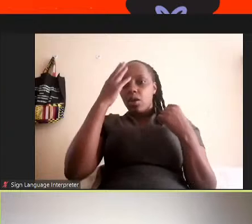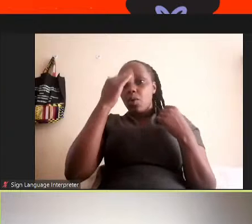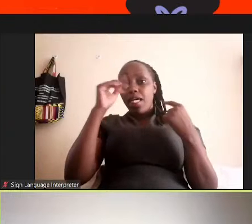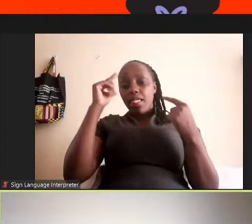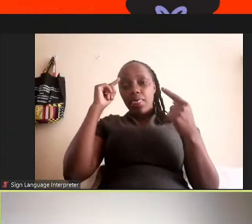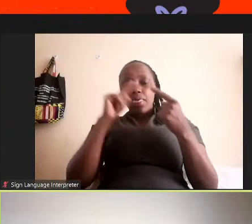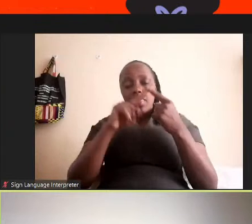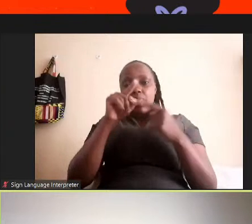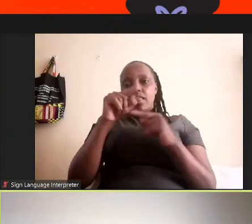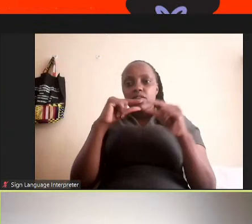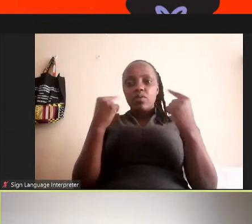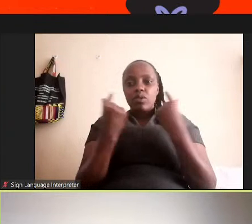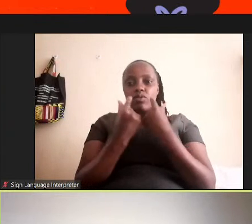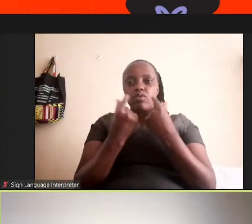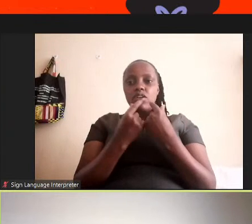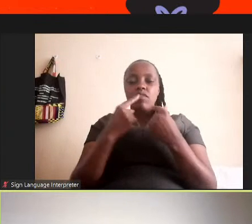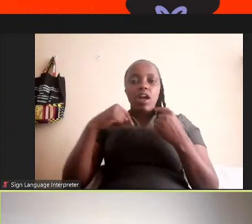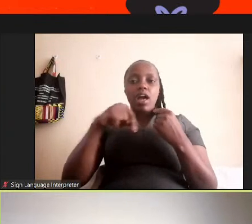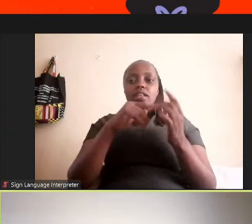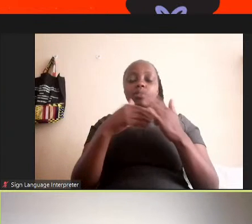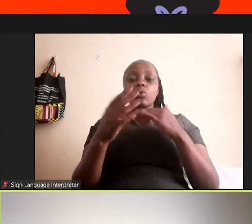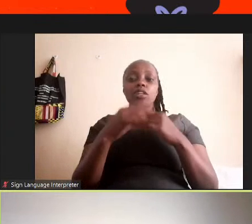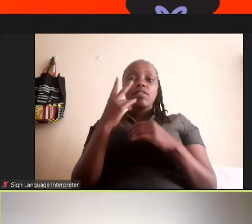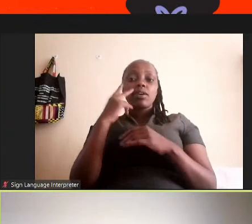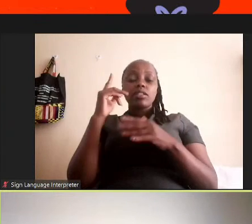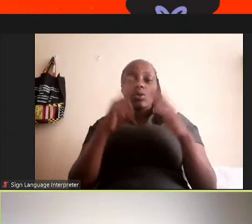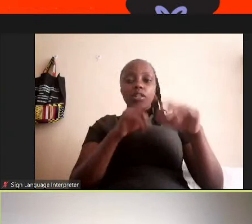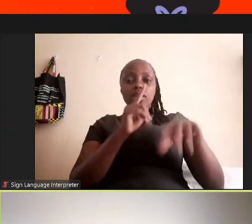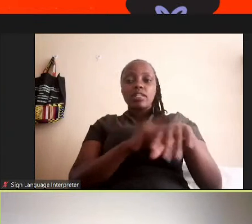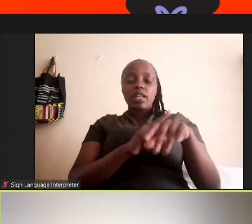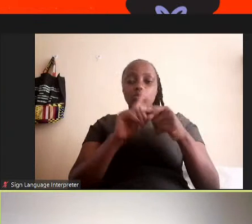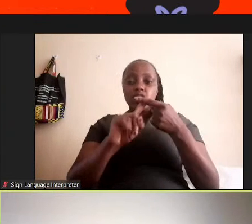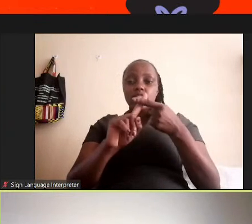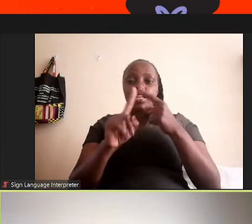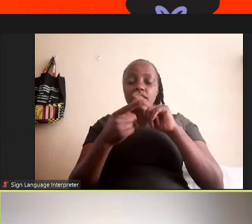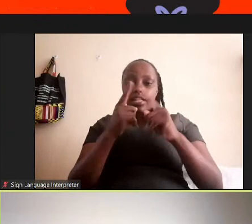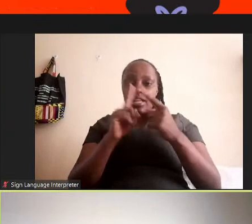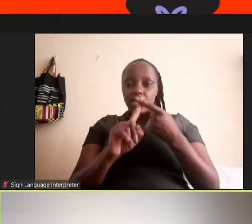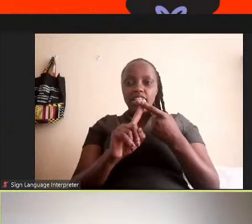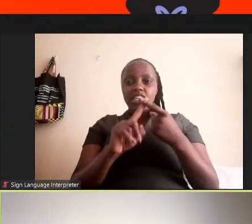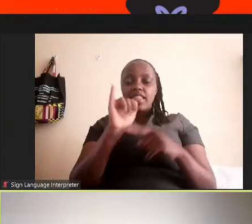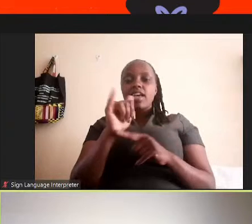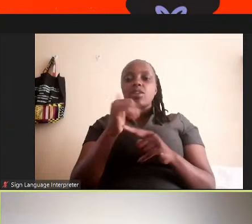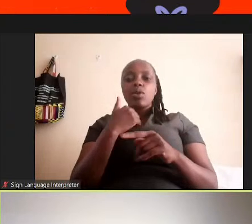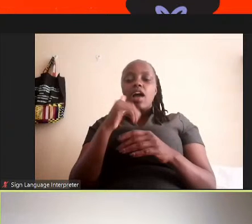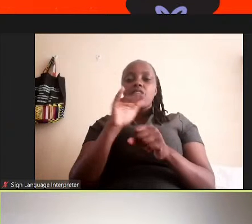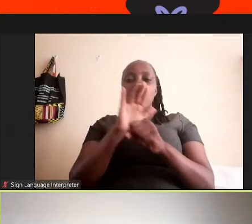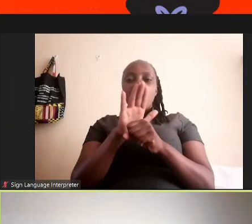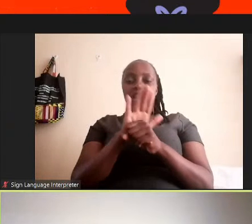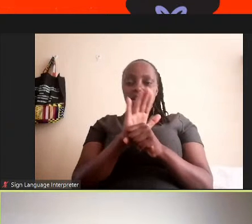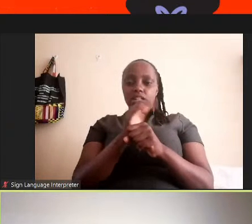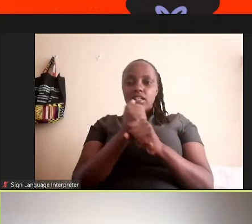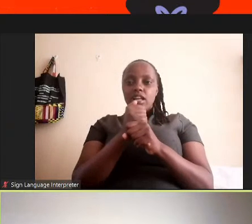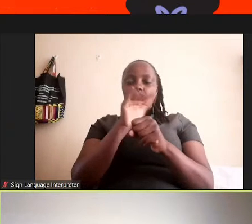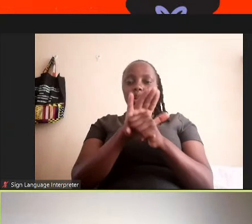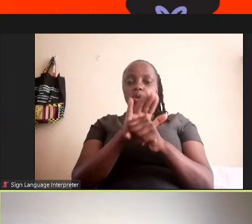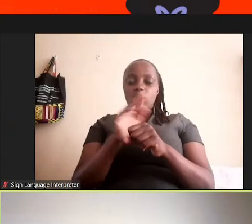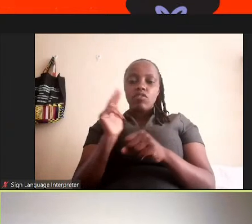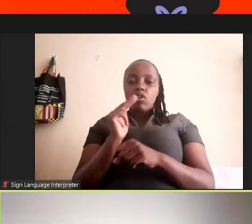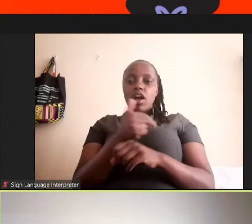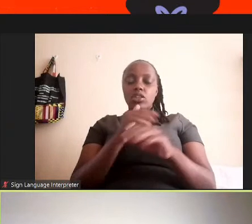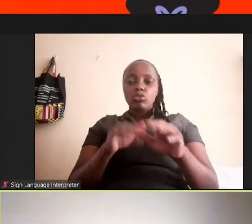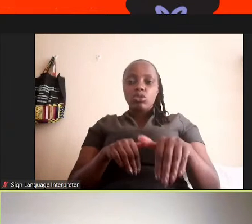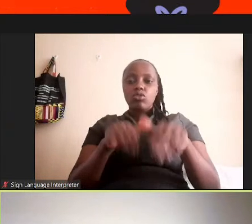replication, because what we are also seeing that when we standardize practice, it becomes much easier for all of us to follow. And that's why we have